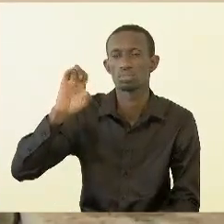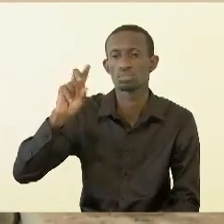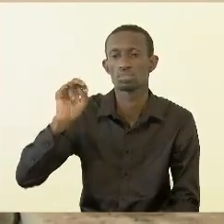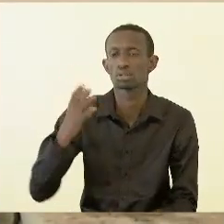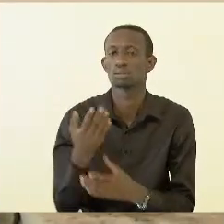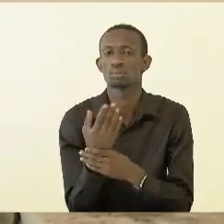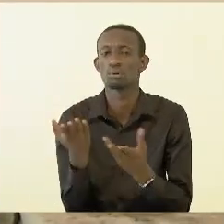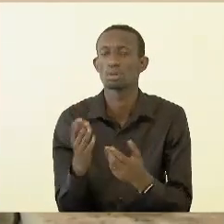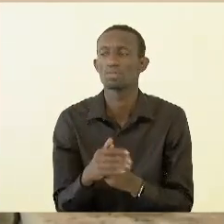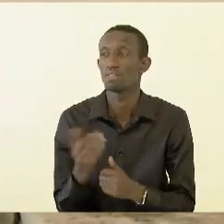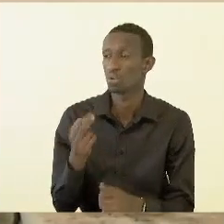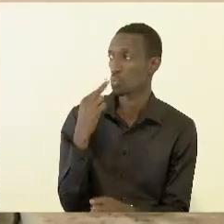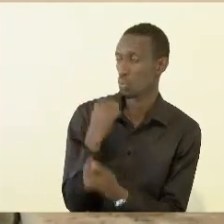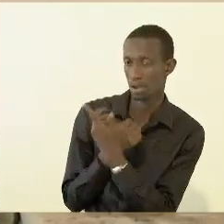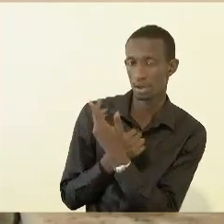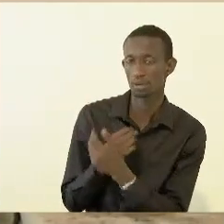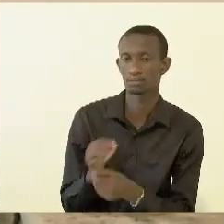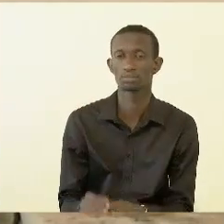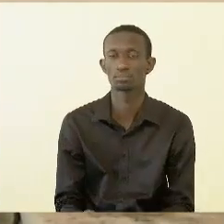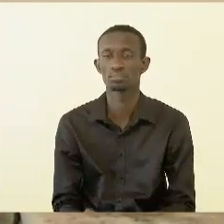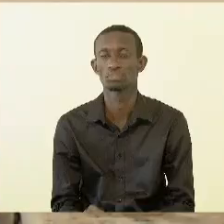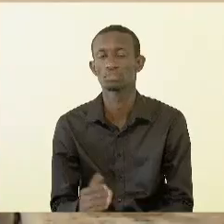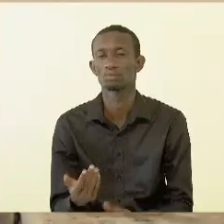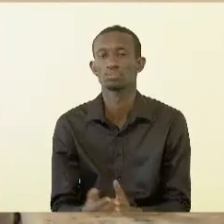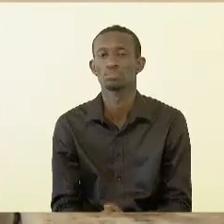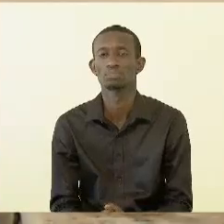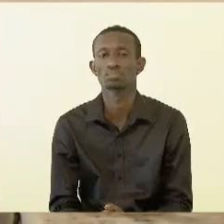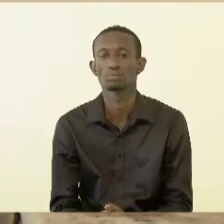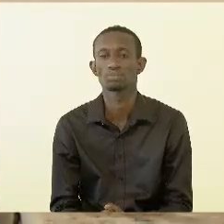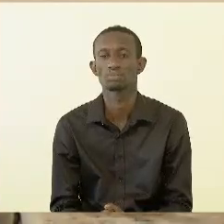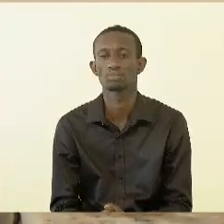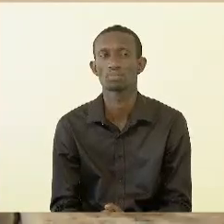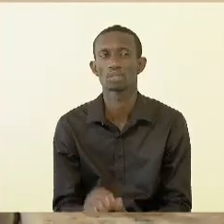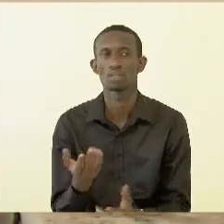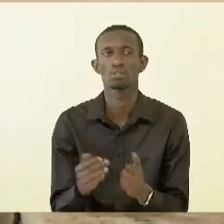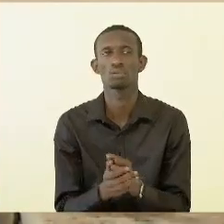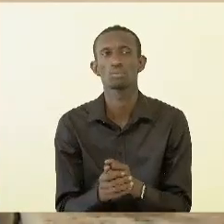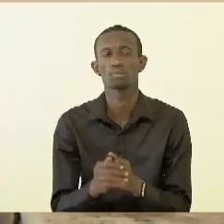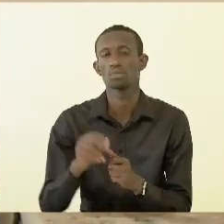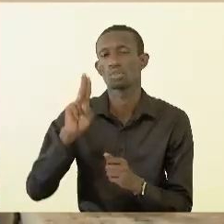Red, so I have the red here, and then I have the universal indicator. The